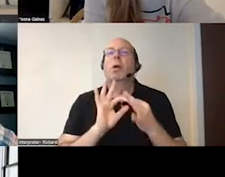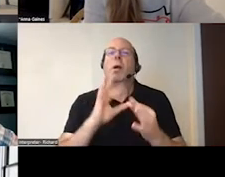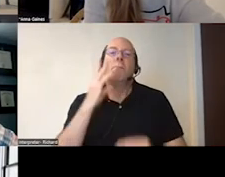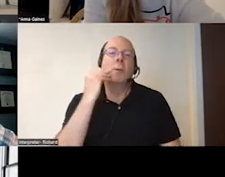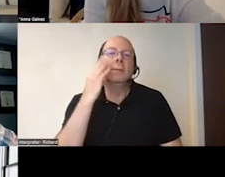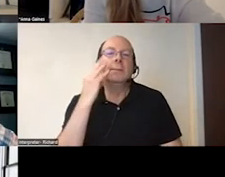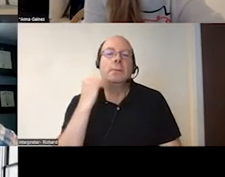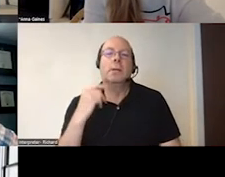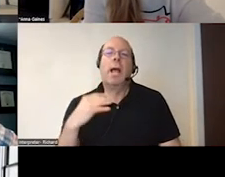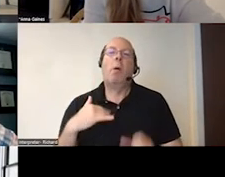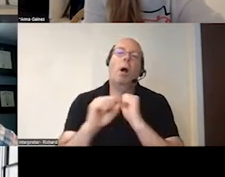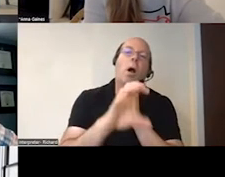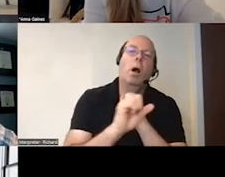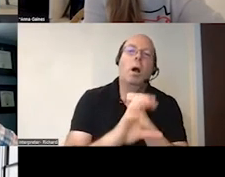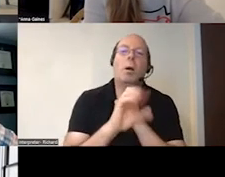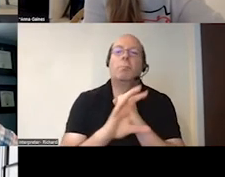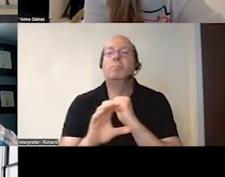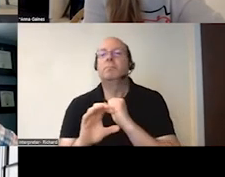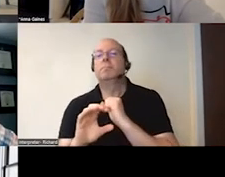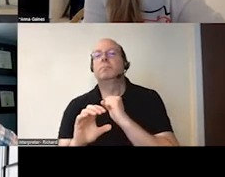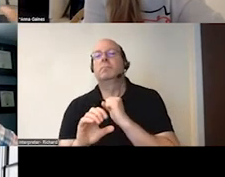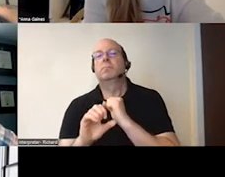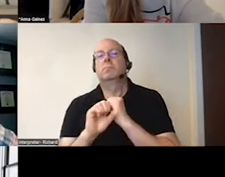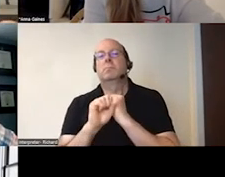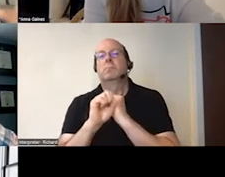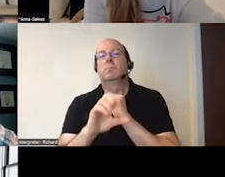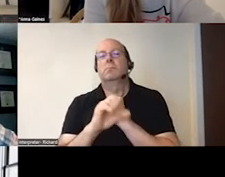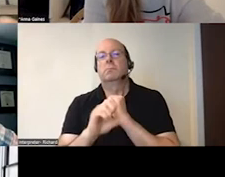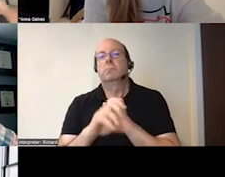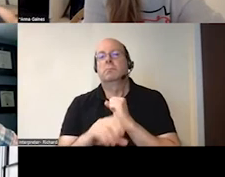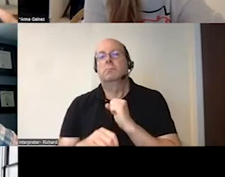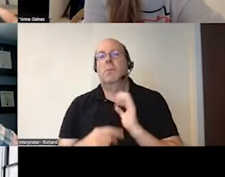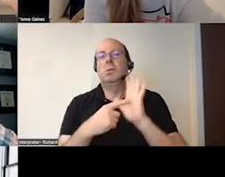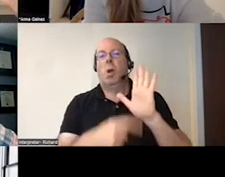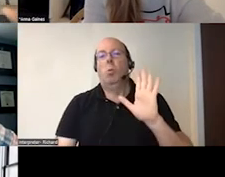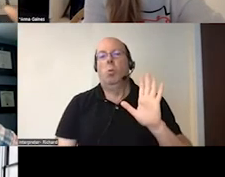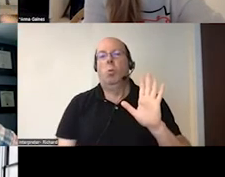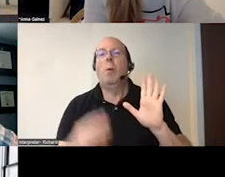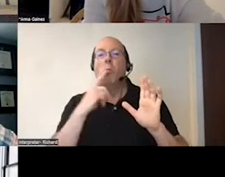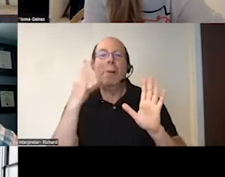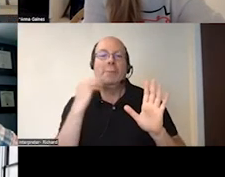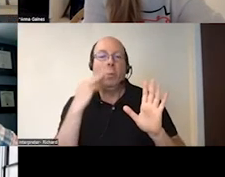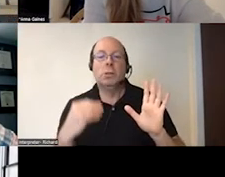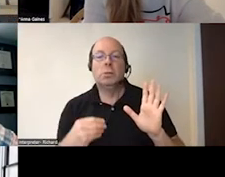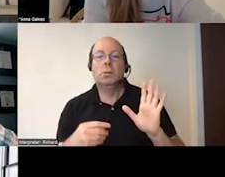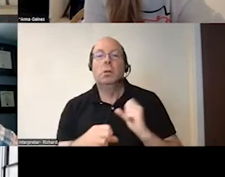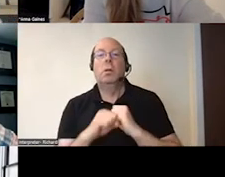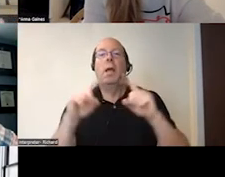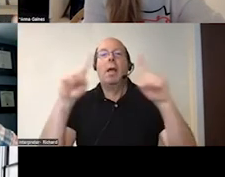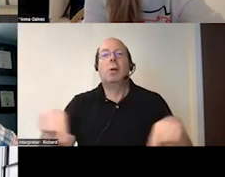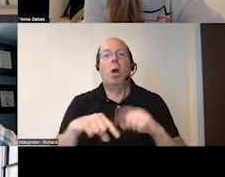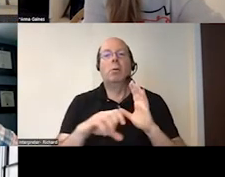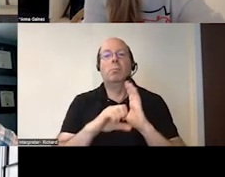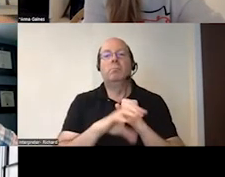our promotions are static. They're just like this, they just show what the cards are, what they say on them. And so